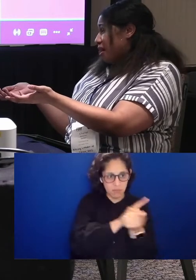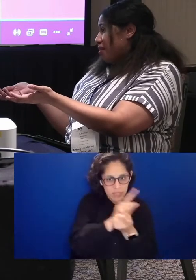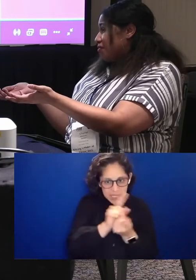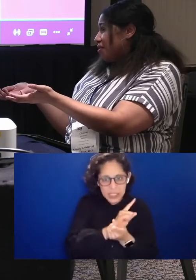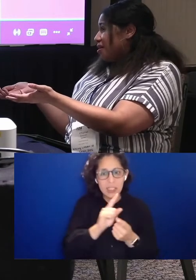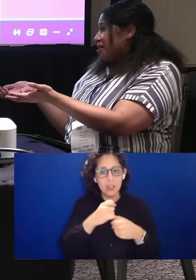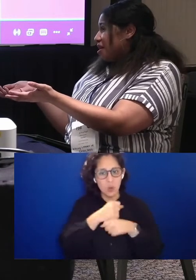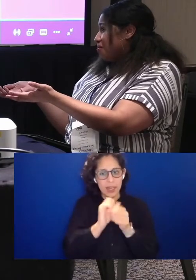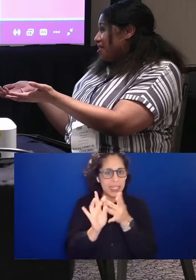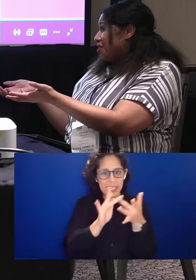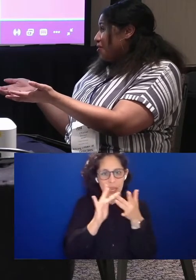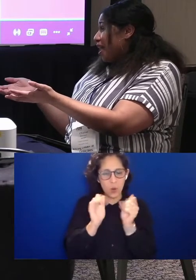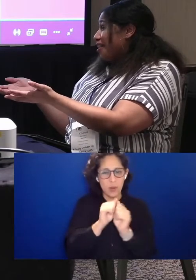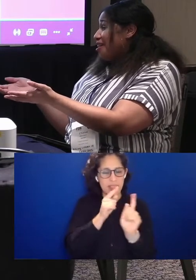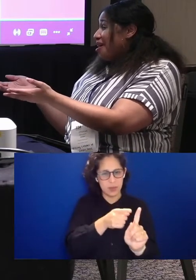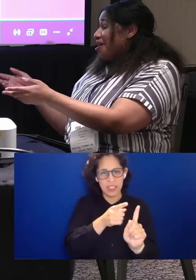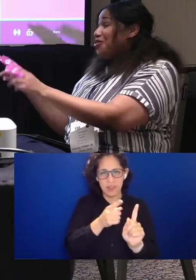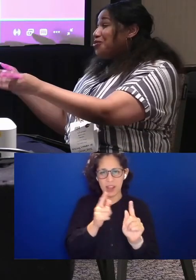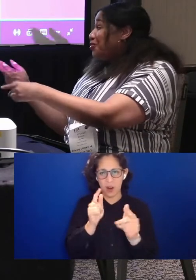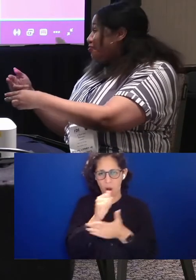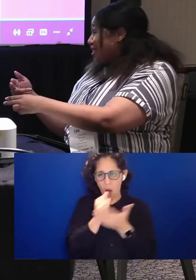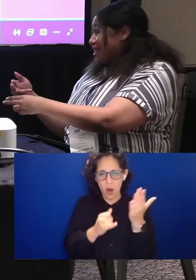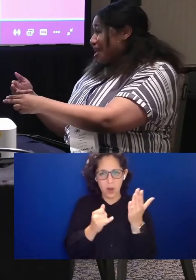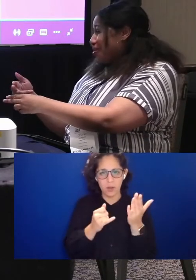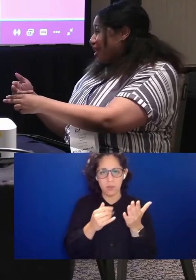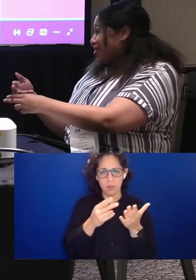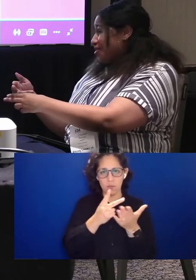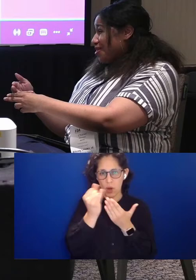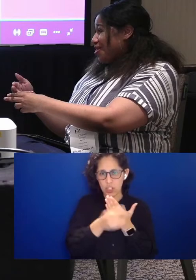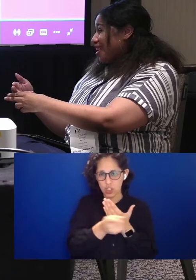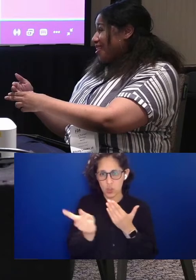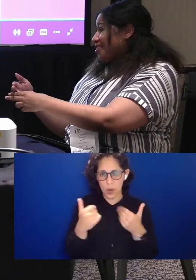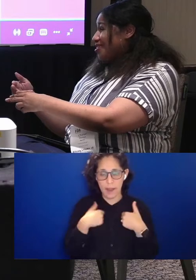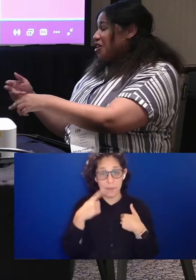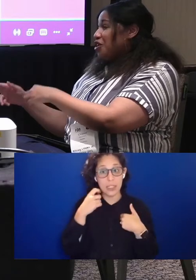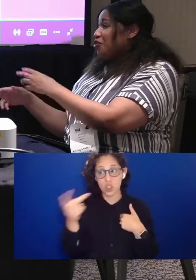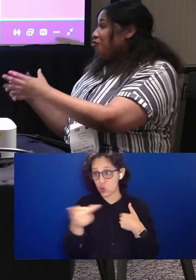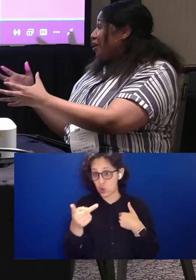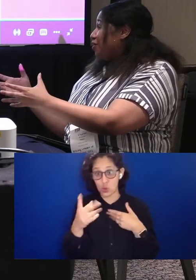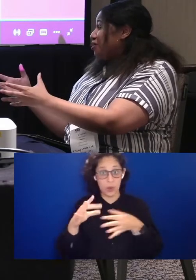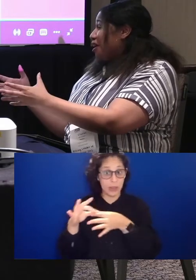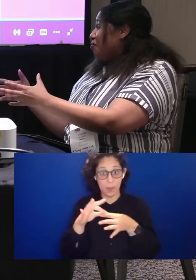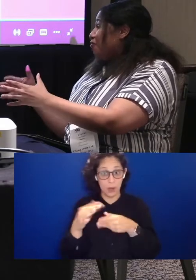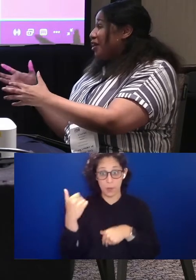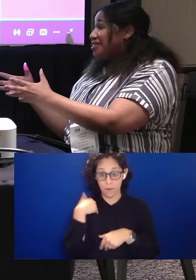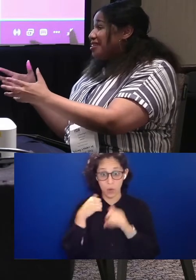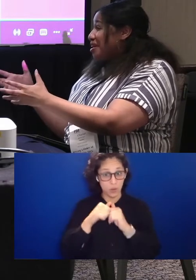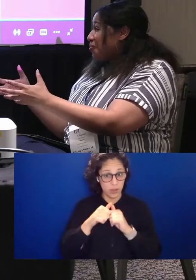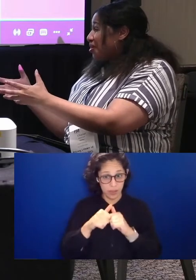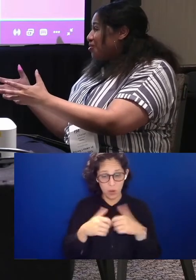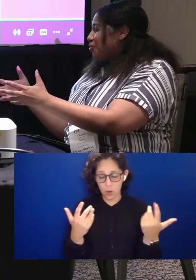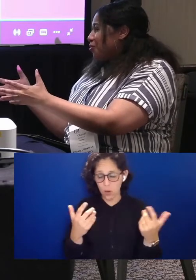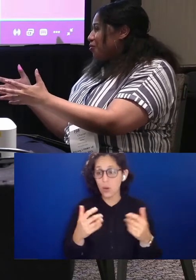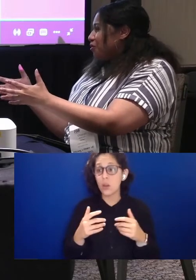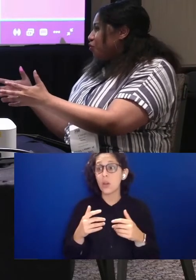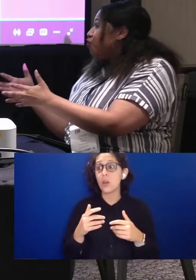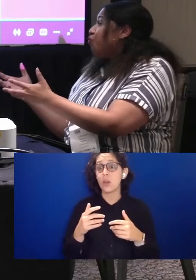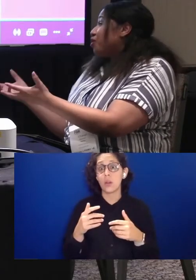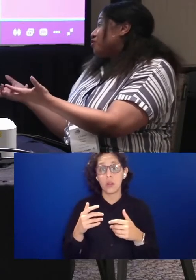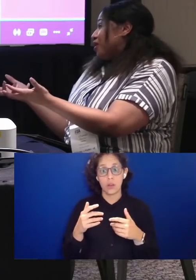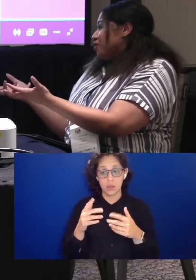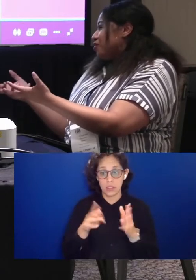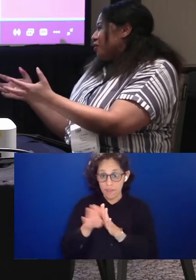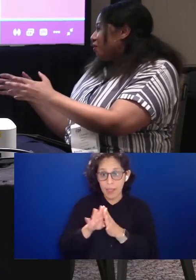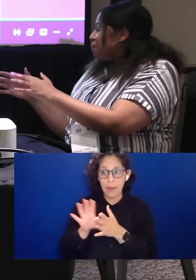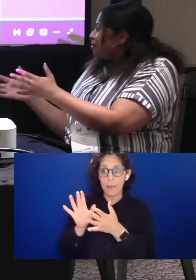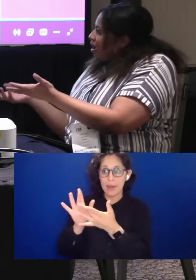artistic teams that you have. Because mm-hmm. I know that you two have been collaborators on things. You've built friends and networks through who